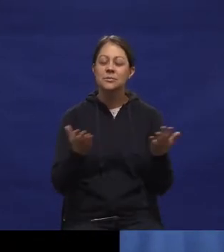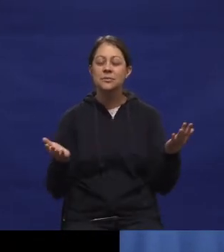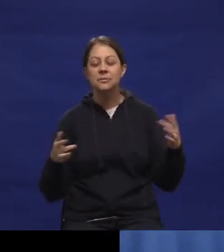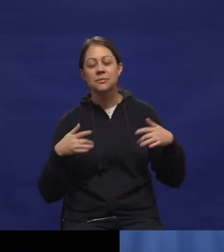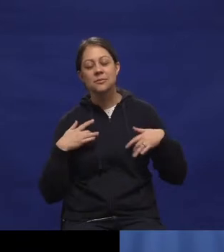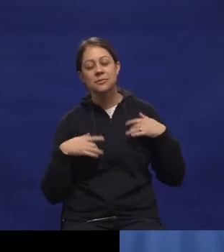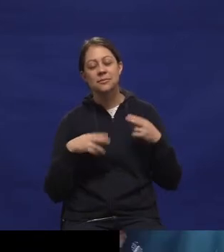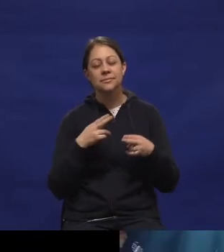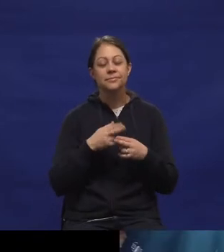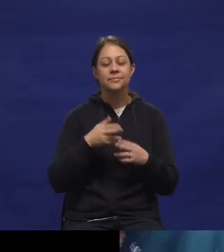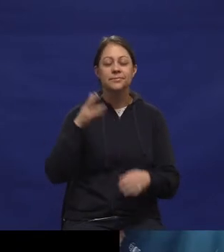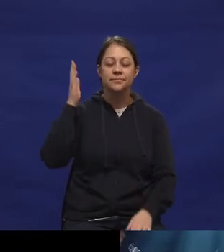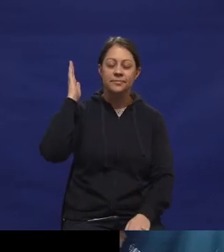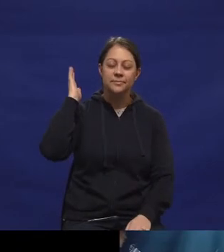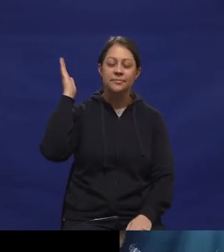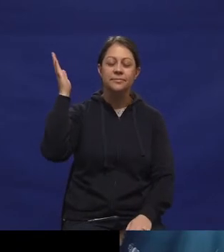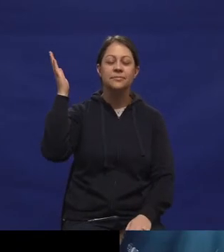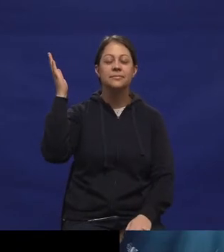We live for you.